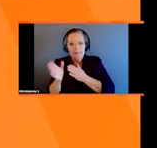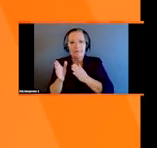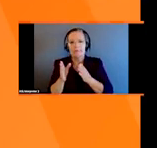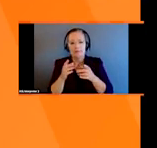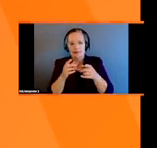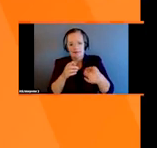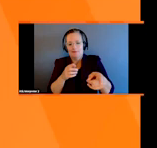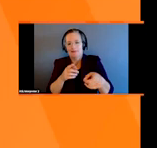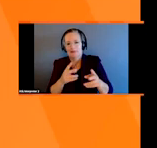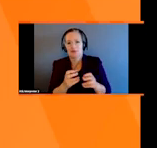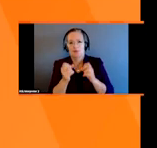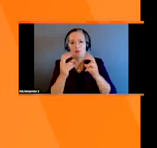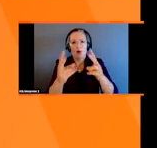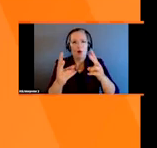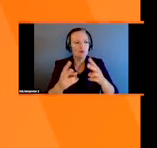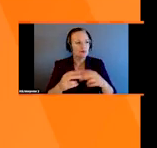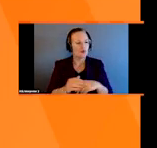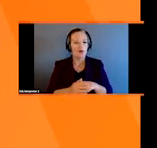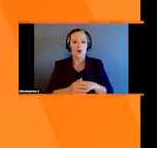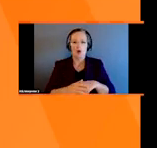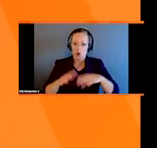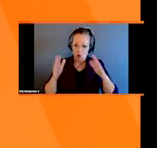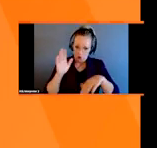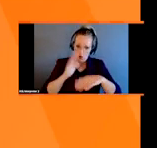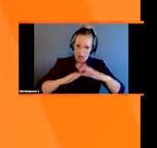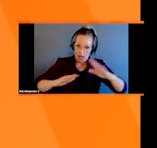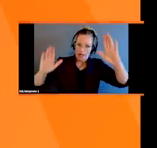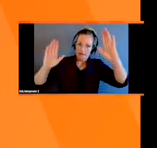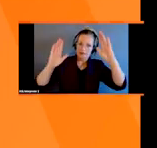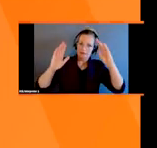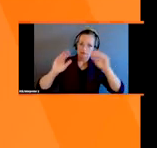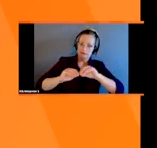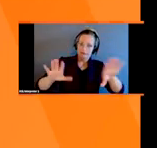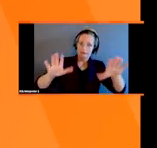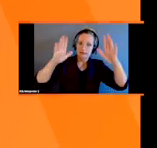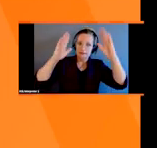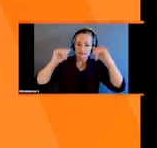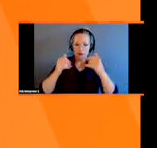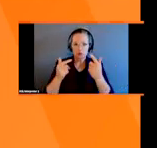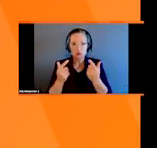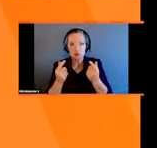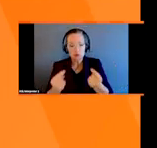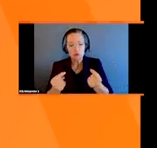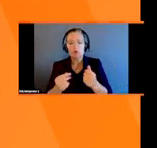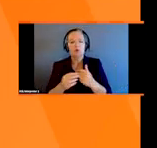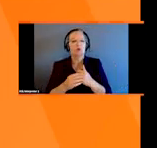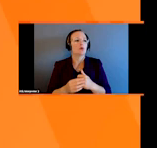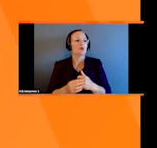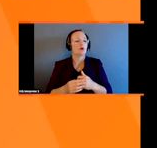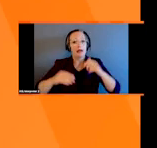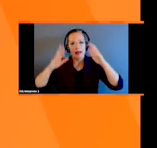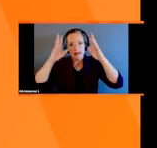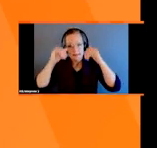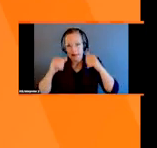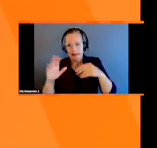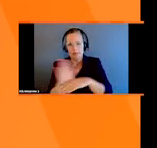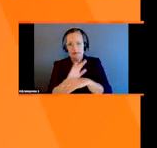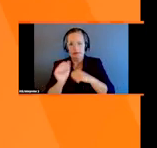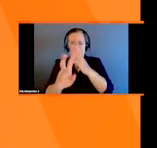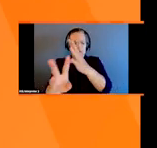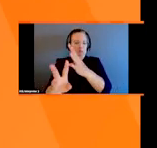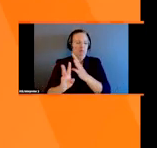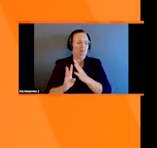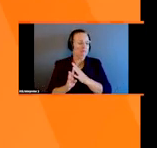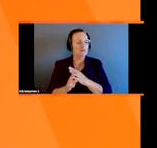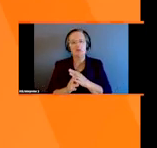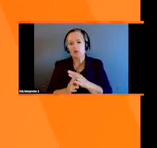like call to action. There's no benefit. We're not going to get a whole bunch of leads through this. It's just, again, top of mind post for the business as